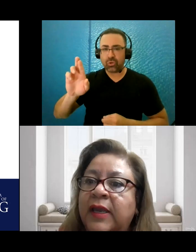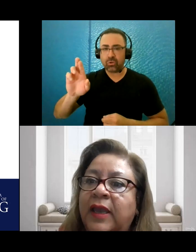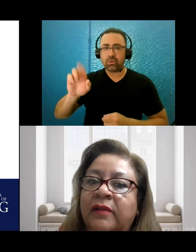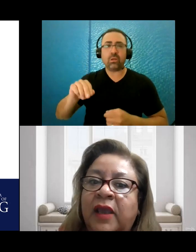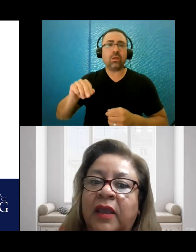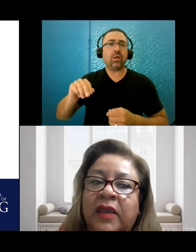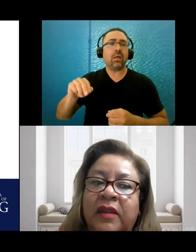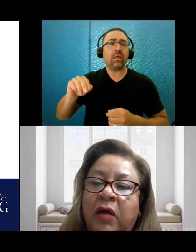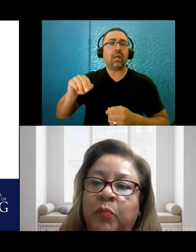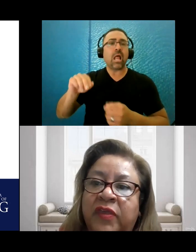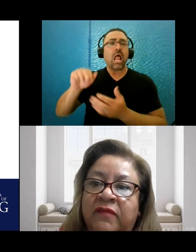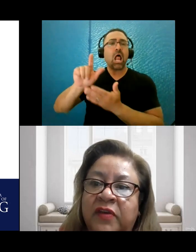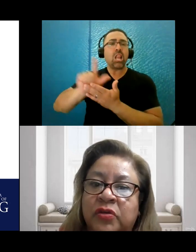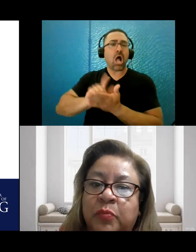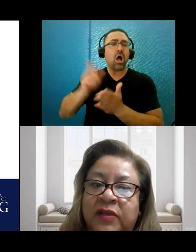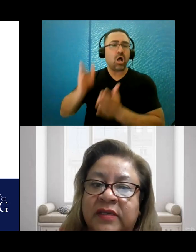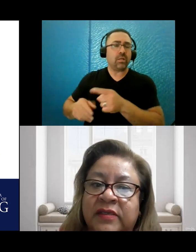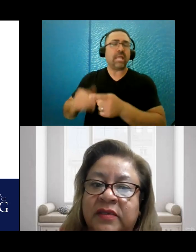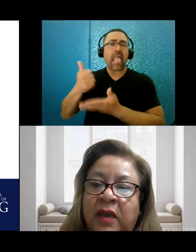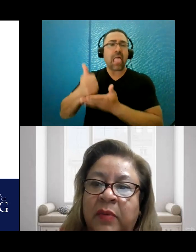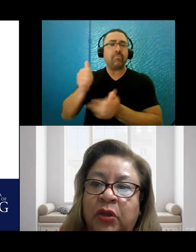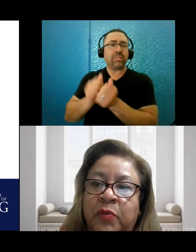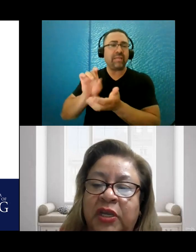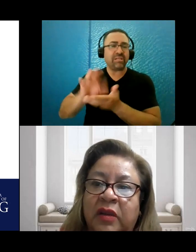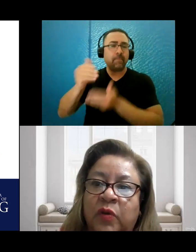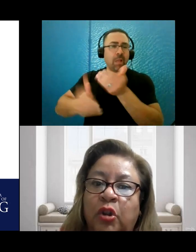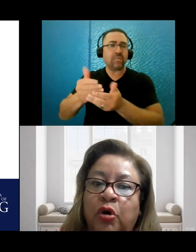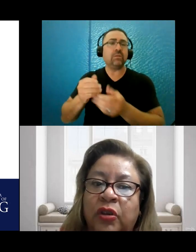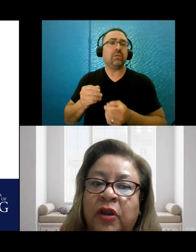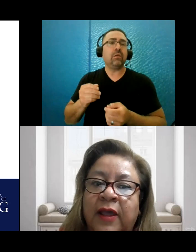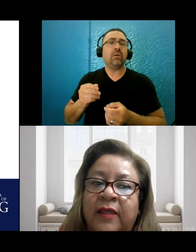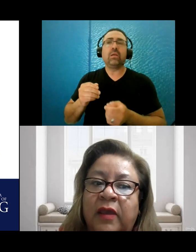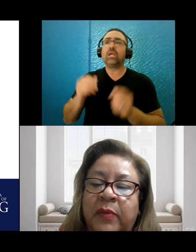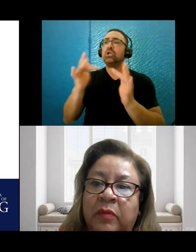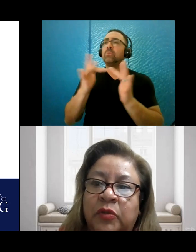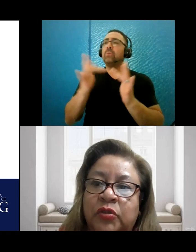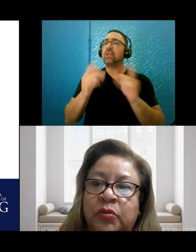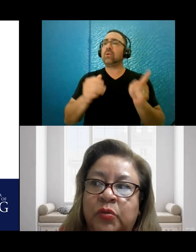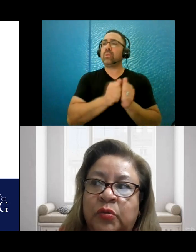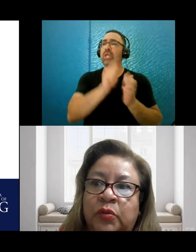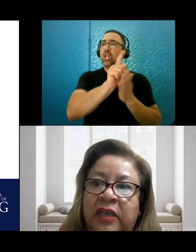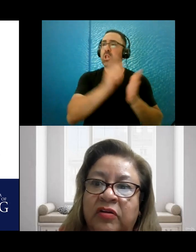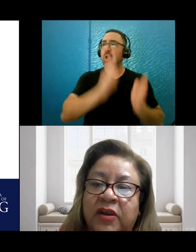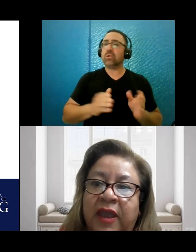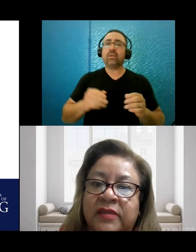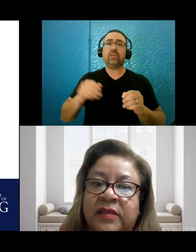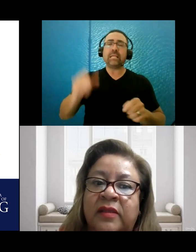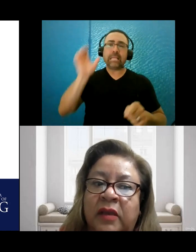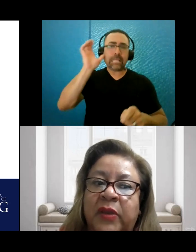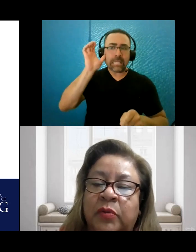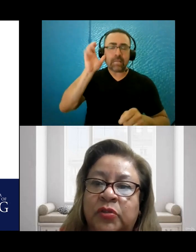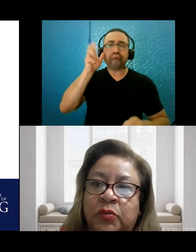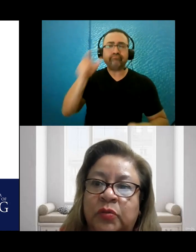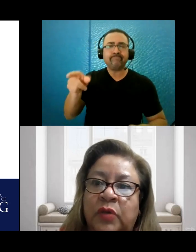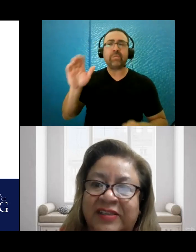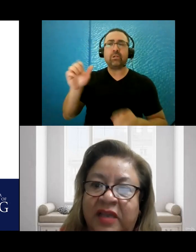law, and they can help with the eviction process by communicating with a lawyer. They'll be able to hear their case, and then